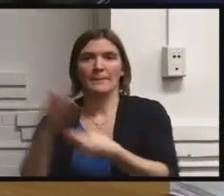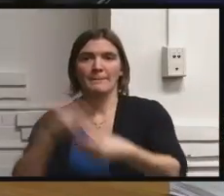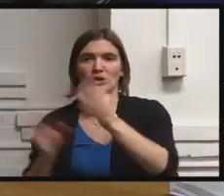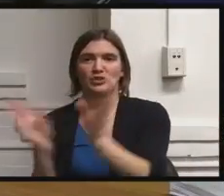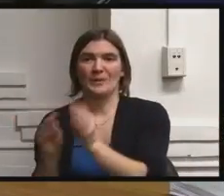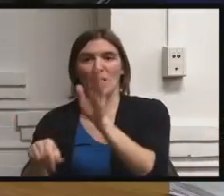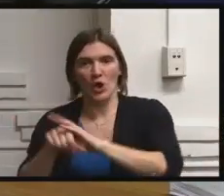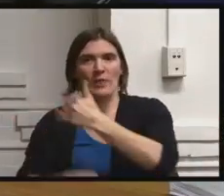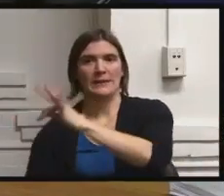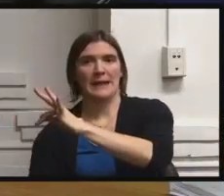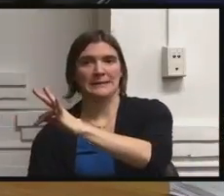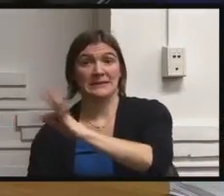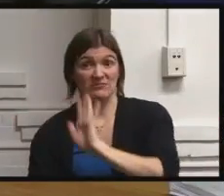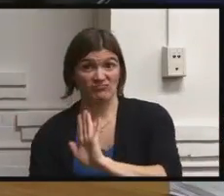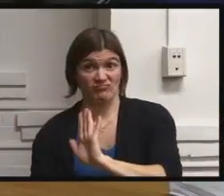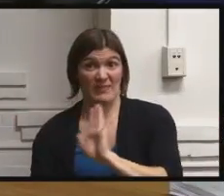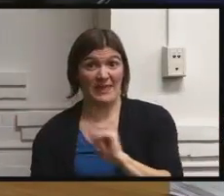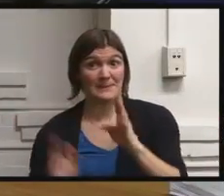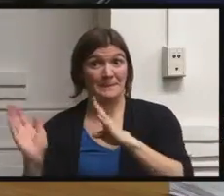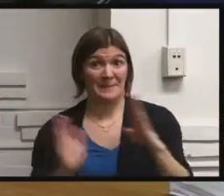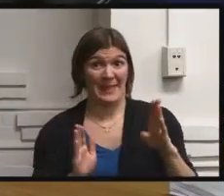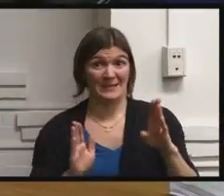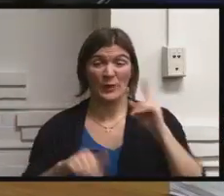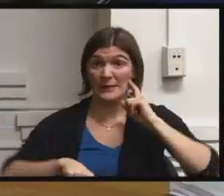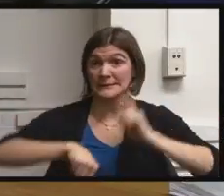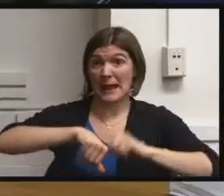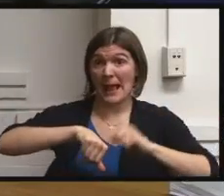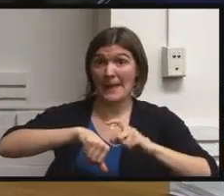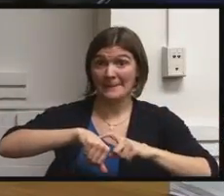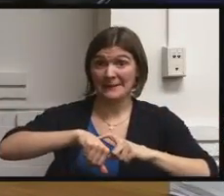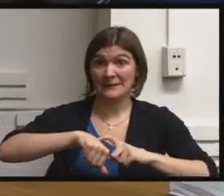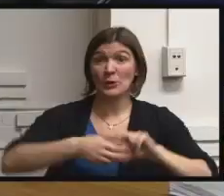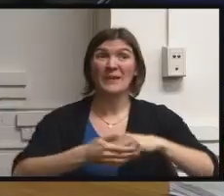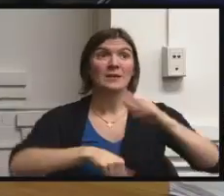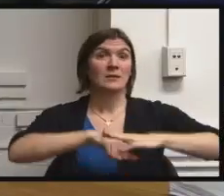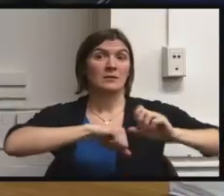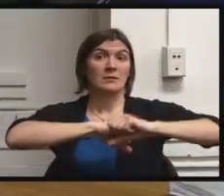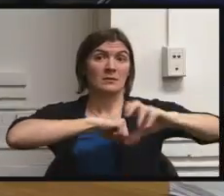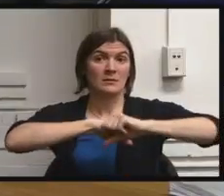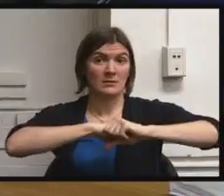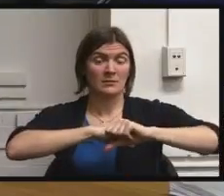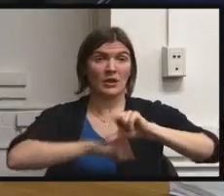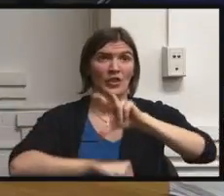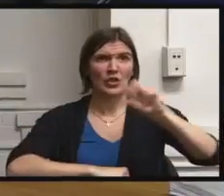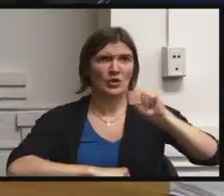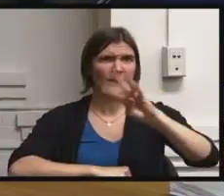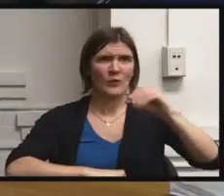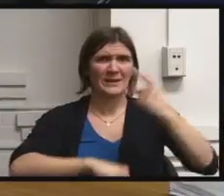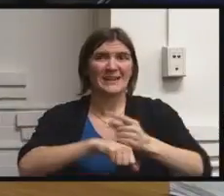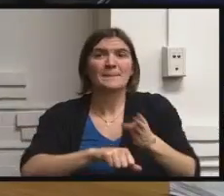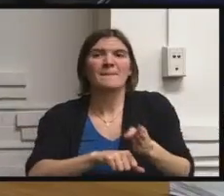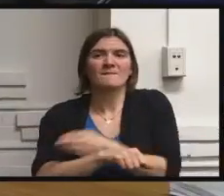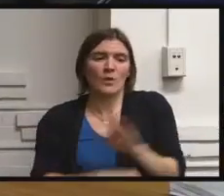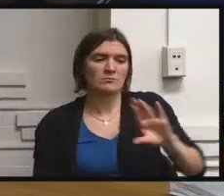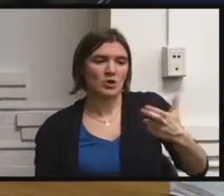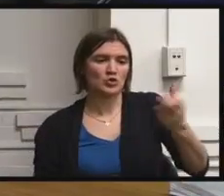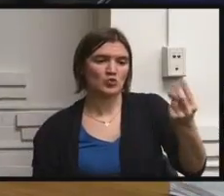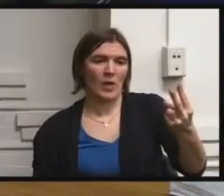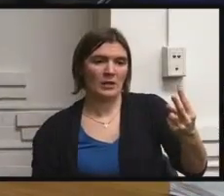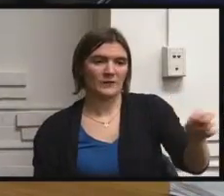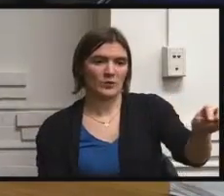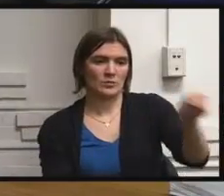on the 19th. So that's timing. The warning has to be 30 or 40 days before the 12th,